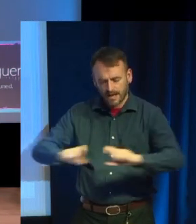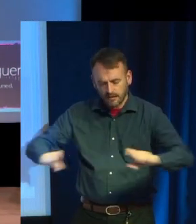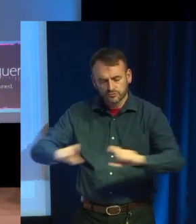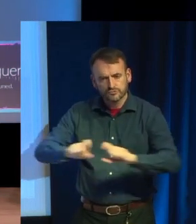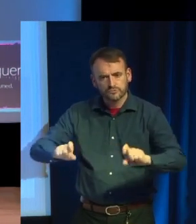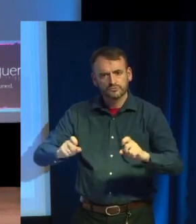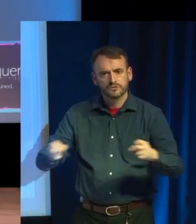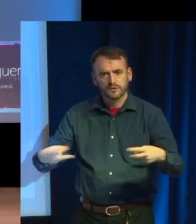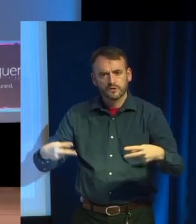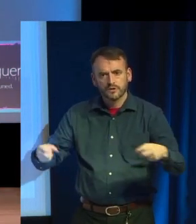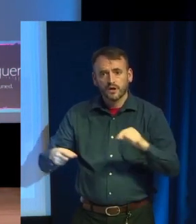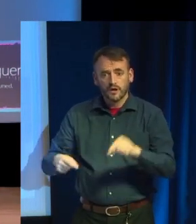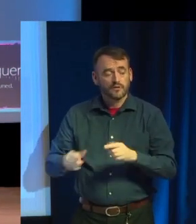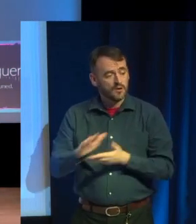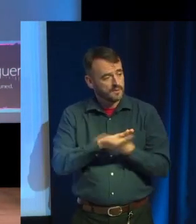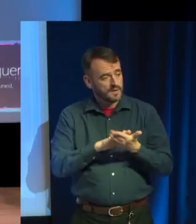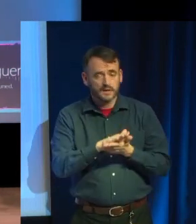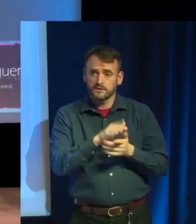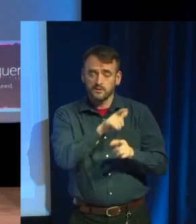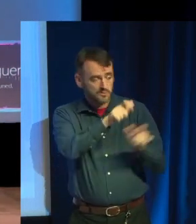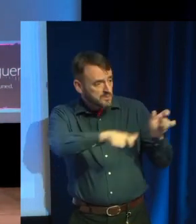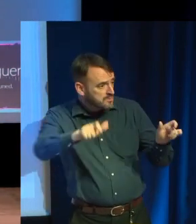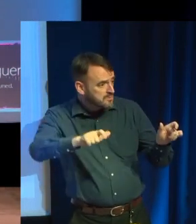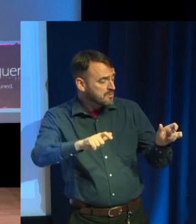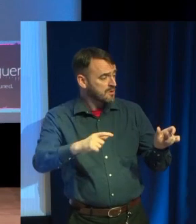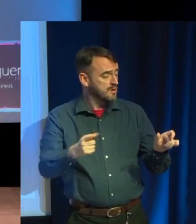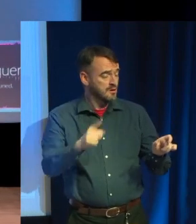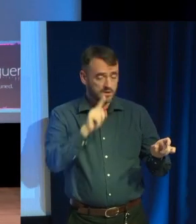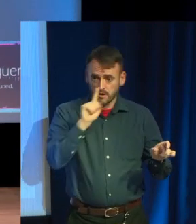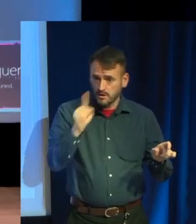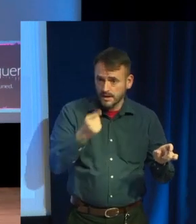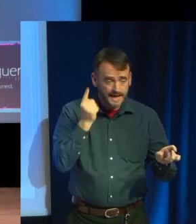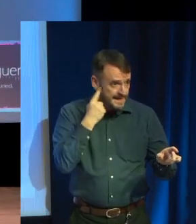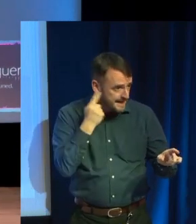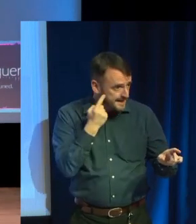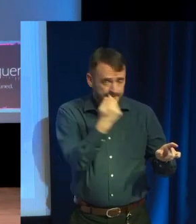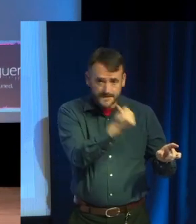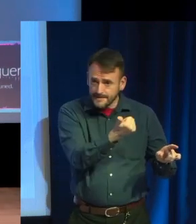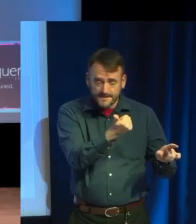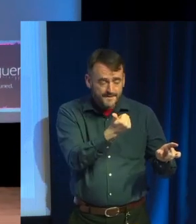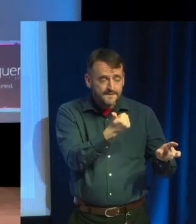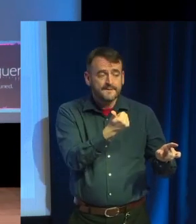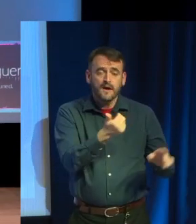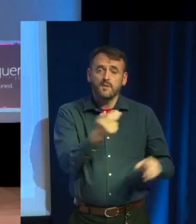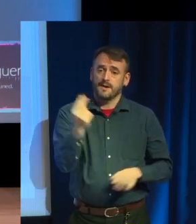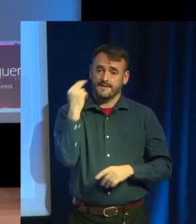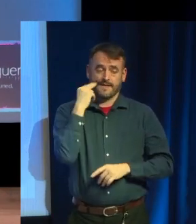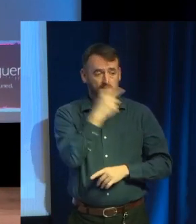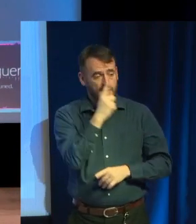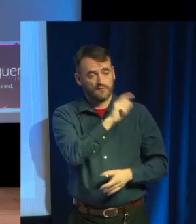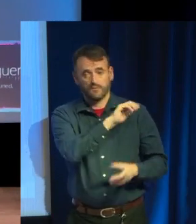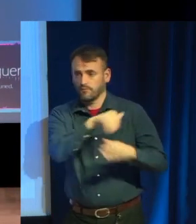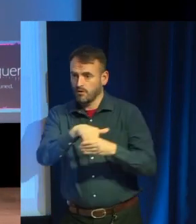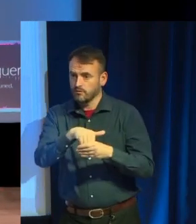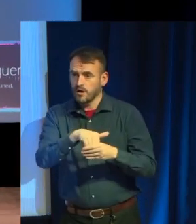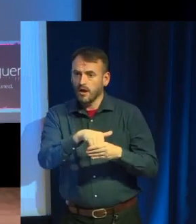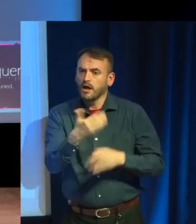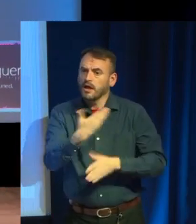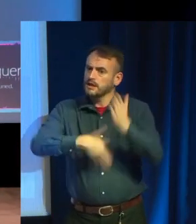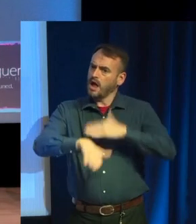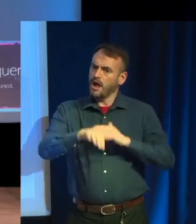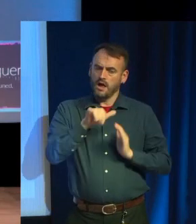play the game if you couldn't hear it. That wasn't the prerequisite from the start, but it